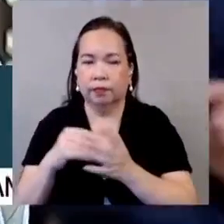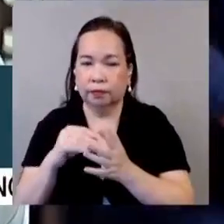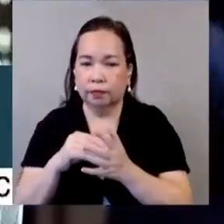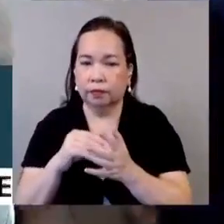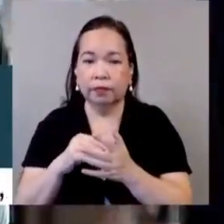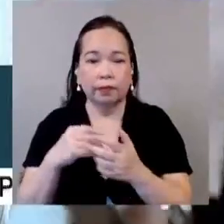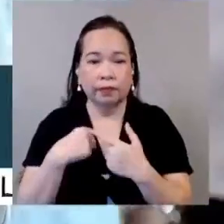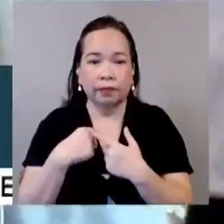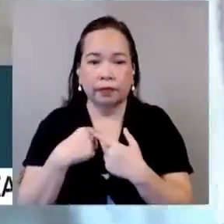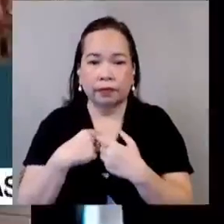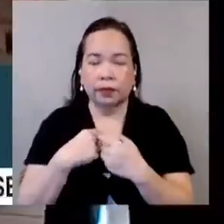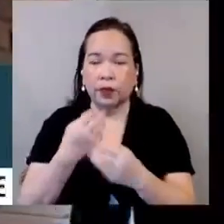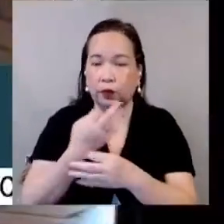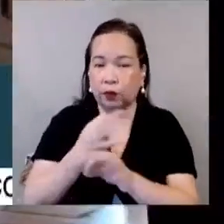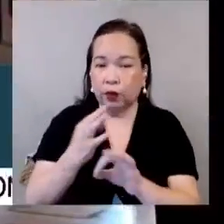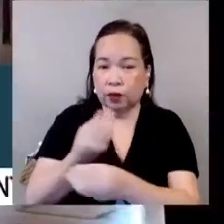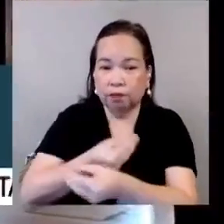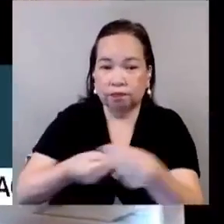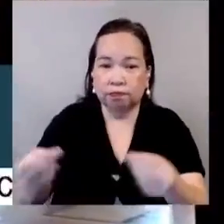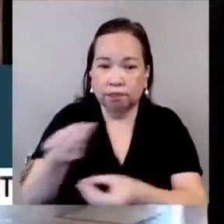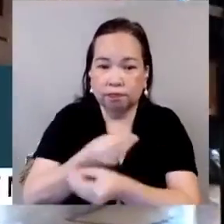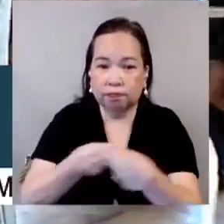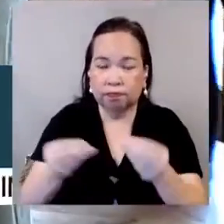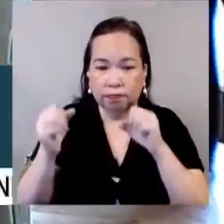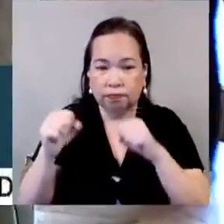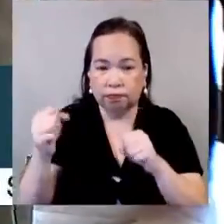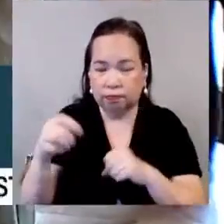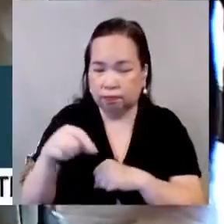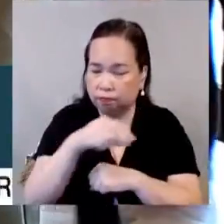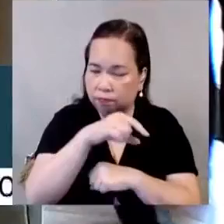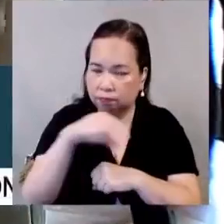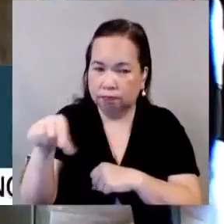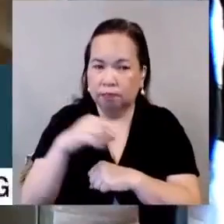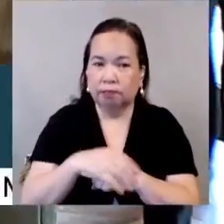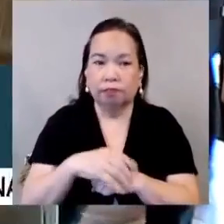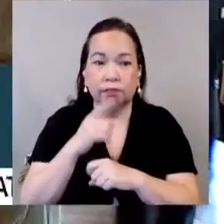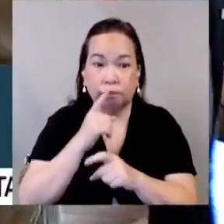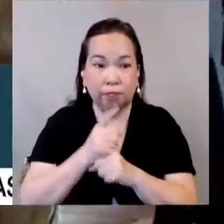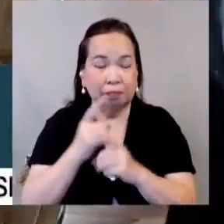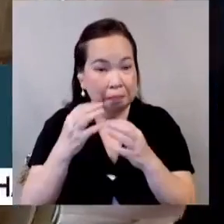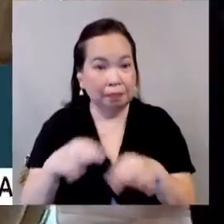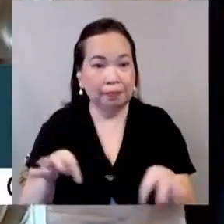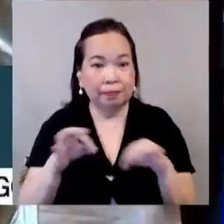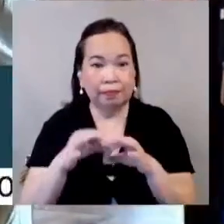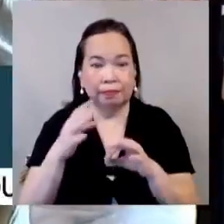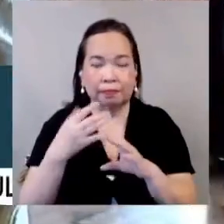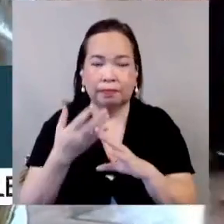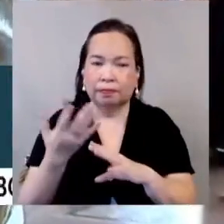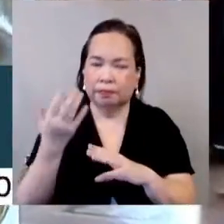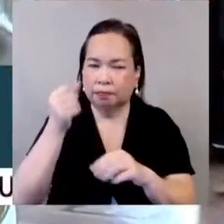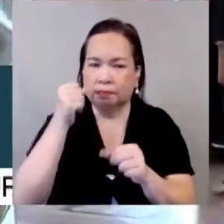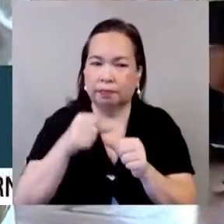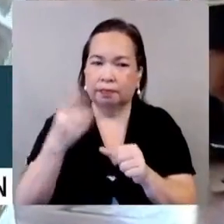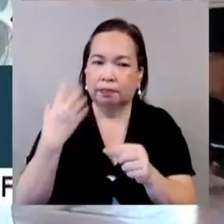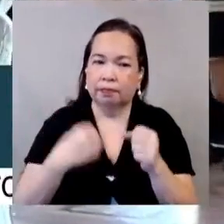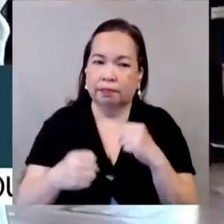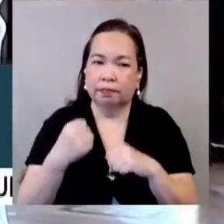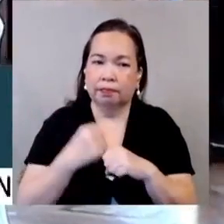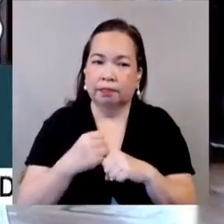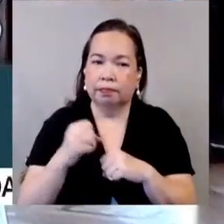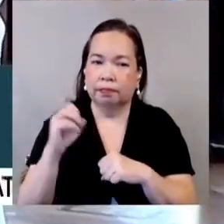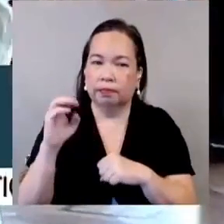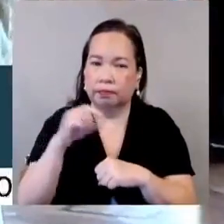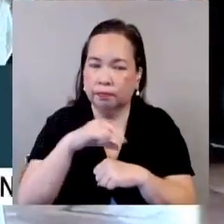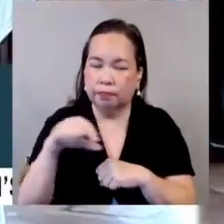to establish a free trade agreement between the two countries. That's quite important, Carmina, because way back last year, the bilateral trade between the two